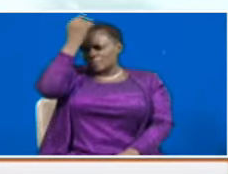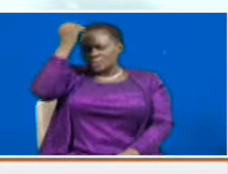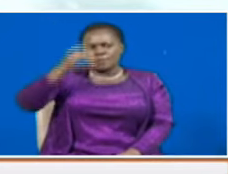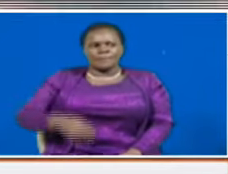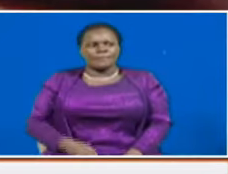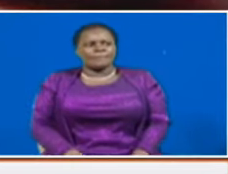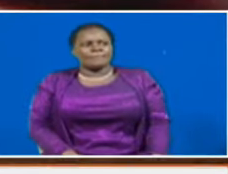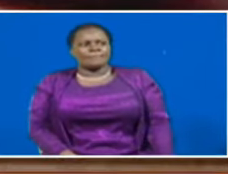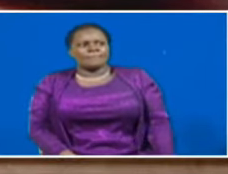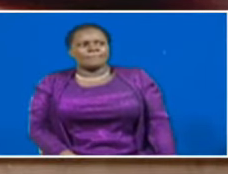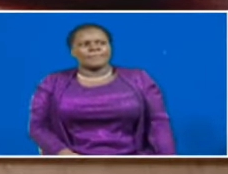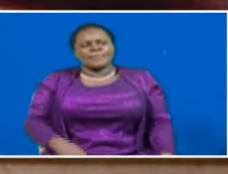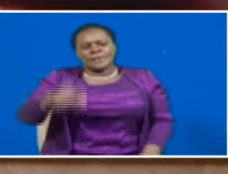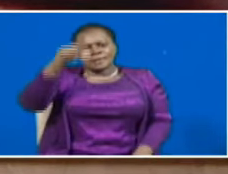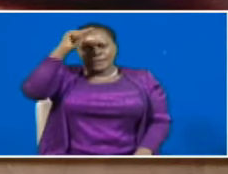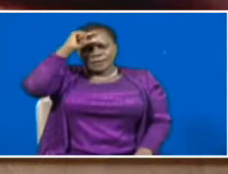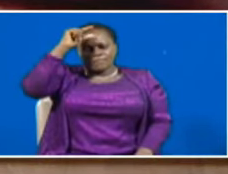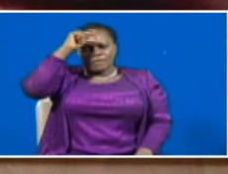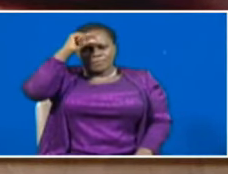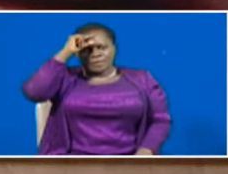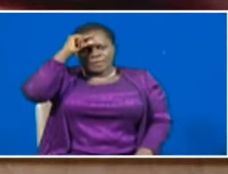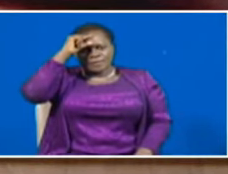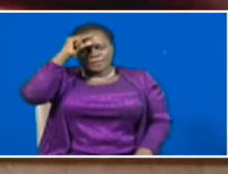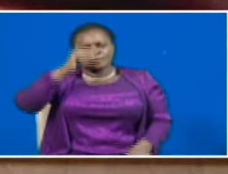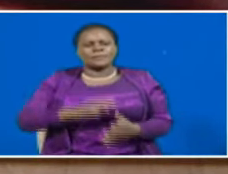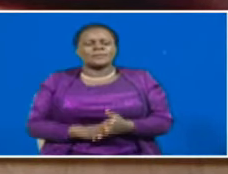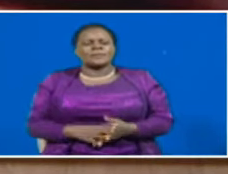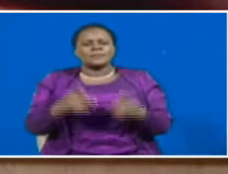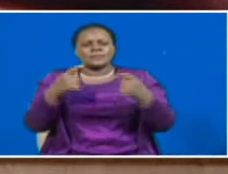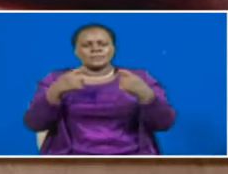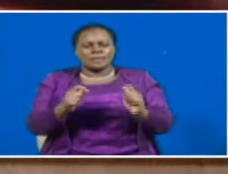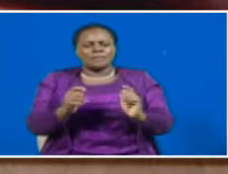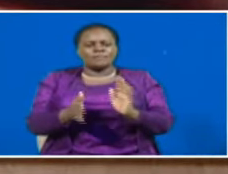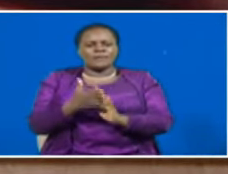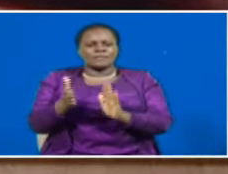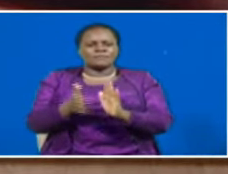The government is redoubling its efforts to fight the rampant corruption in